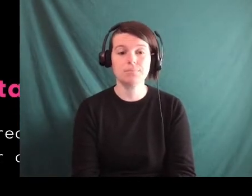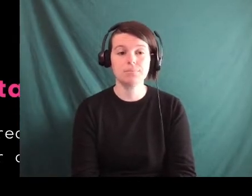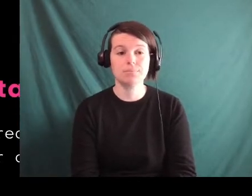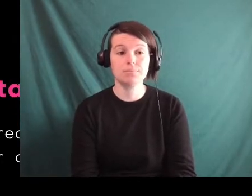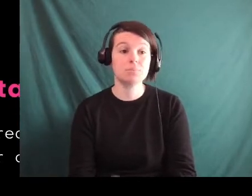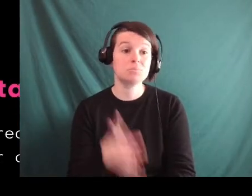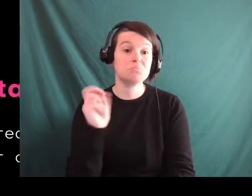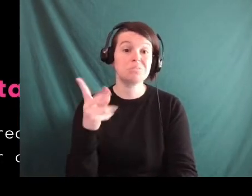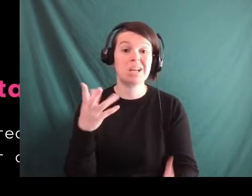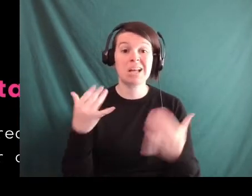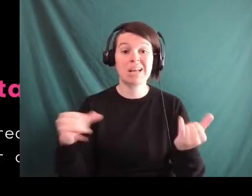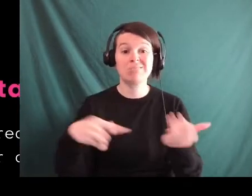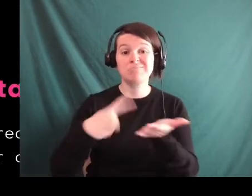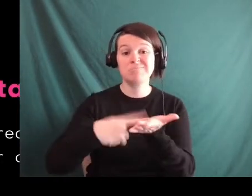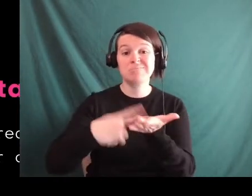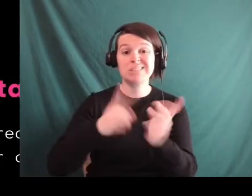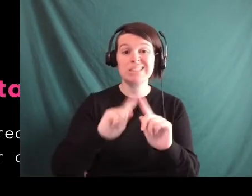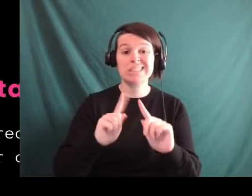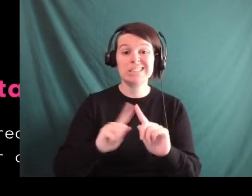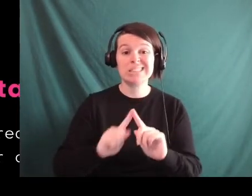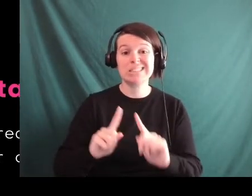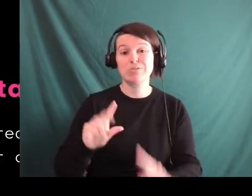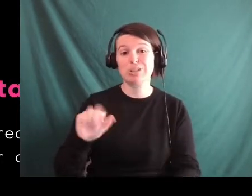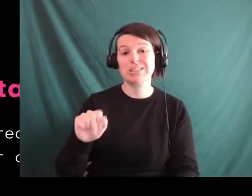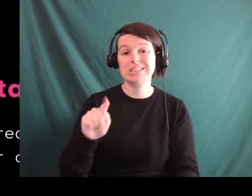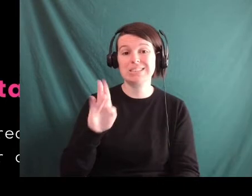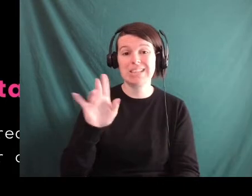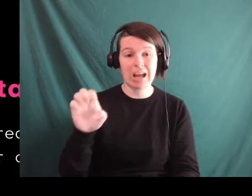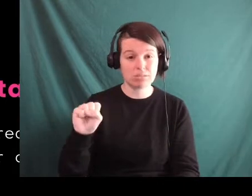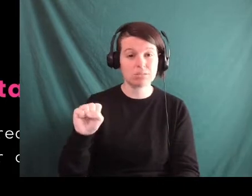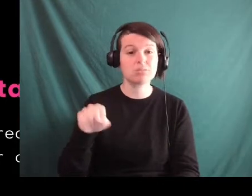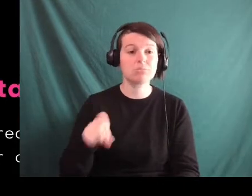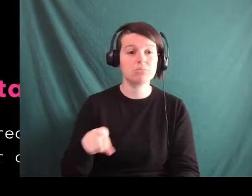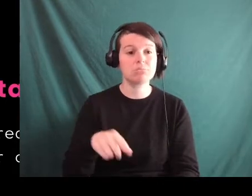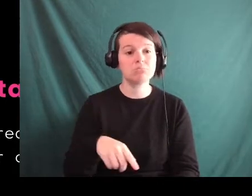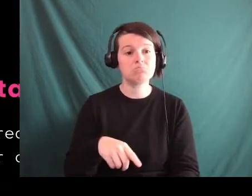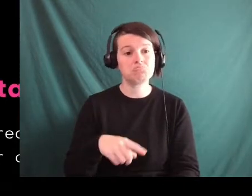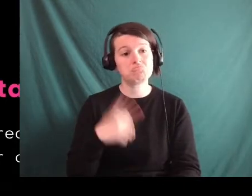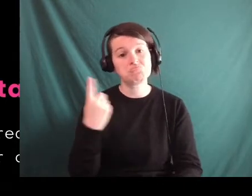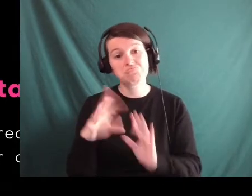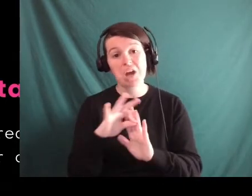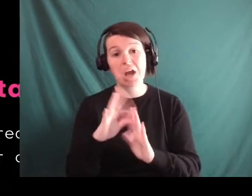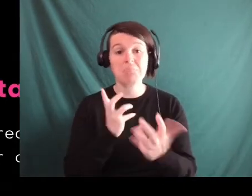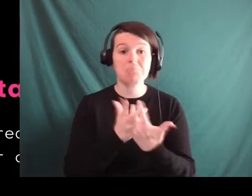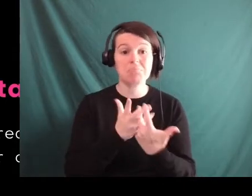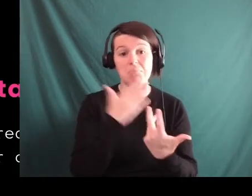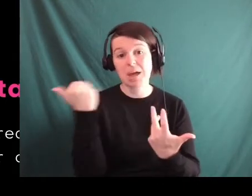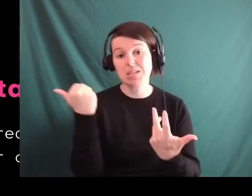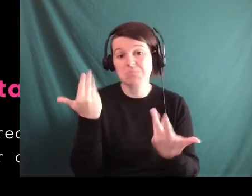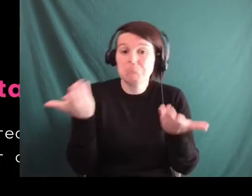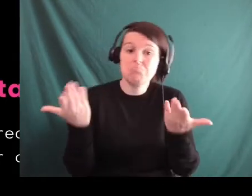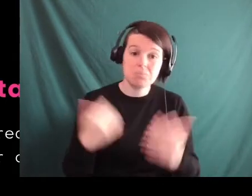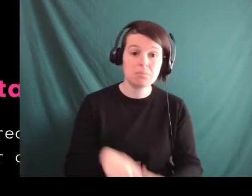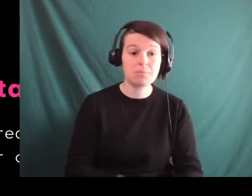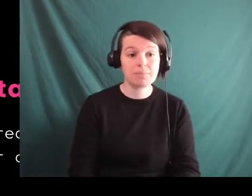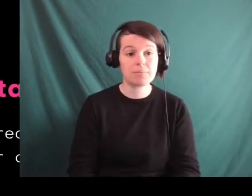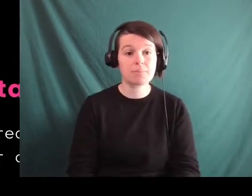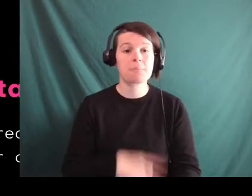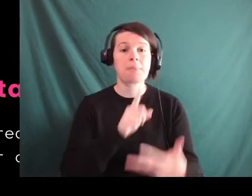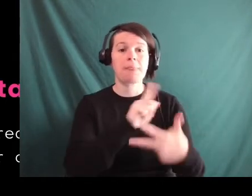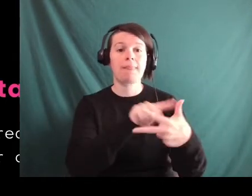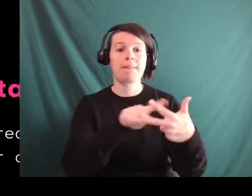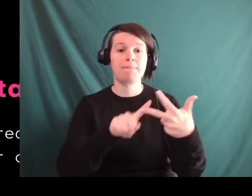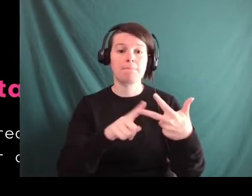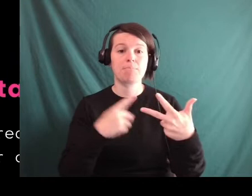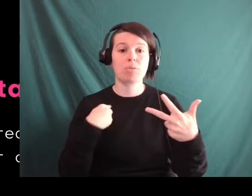Okay, now we're going to talk about some of the different styles of binders that you might find and which might work best for you. The three we're going to discuss are